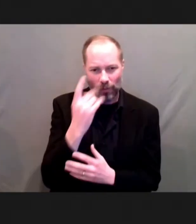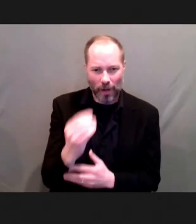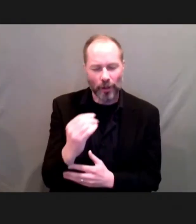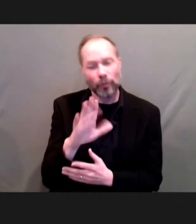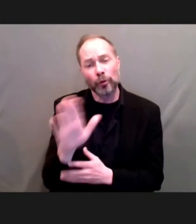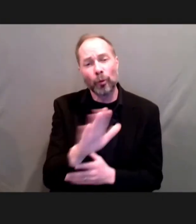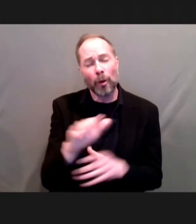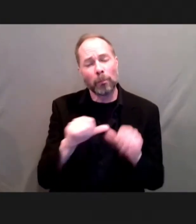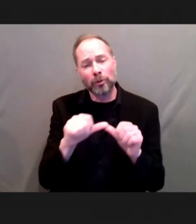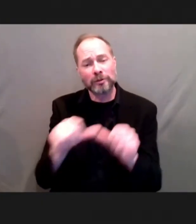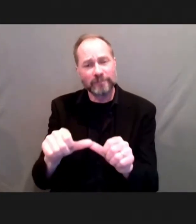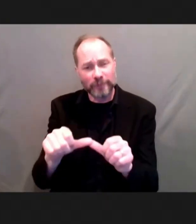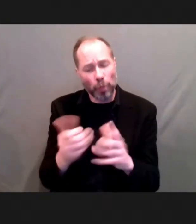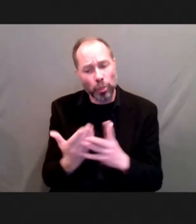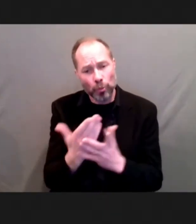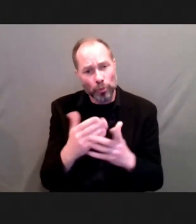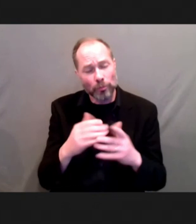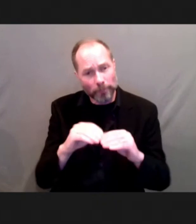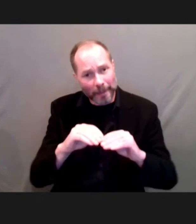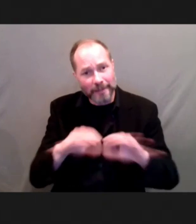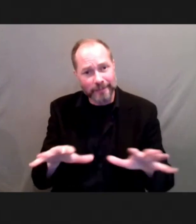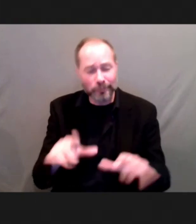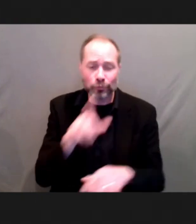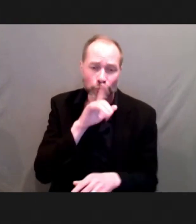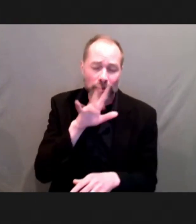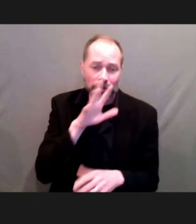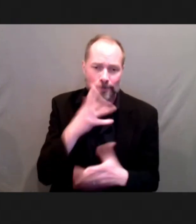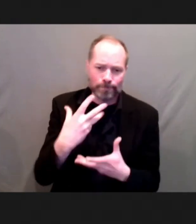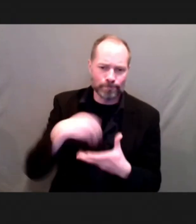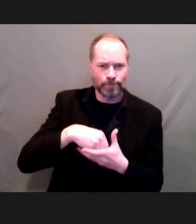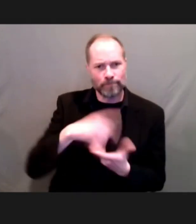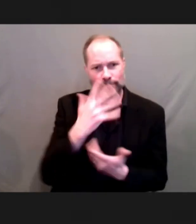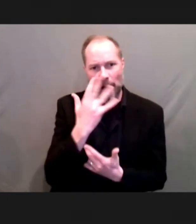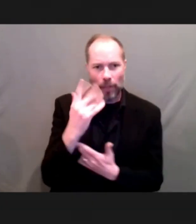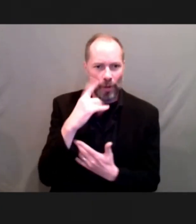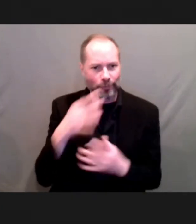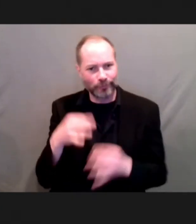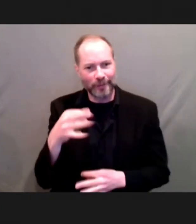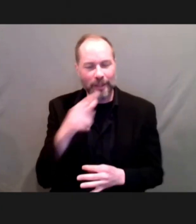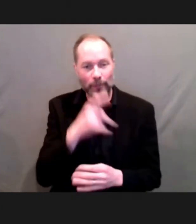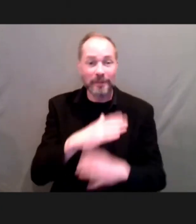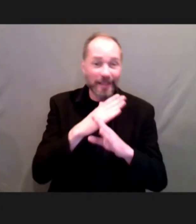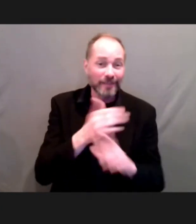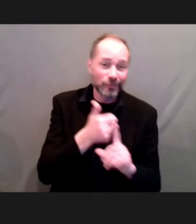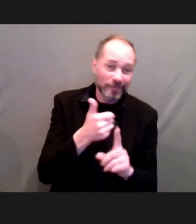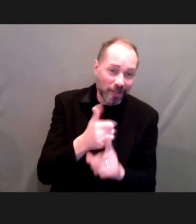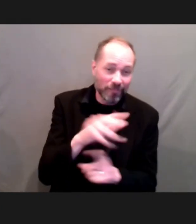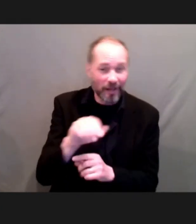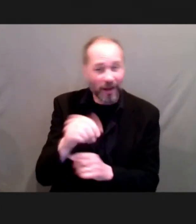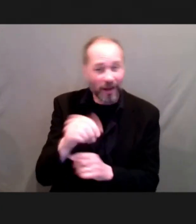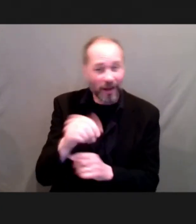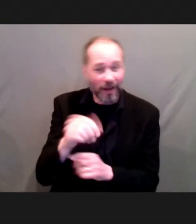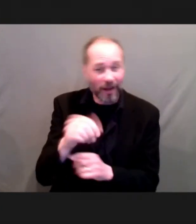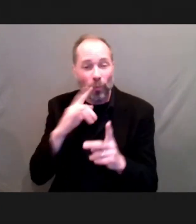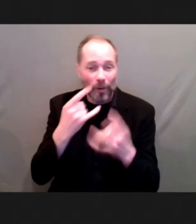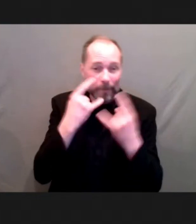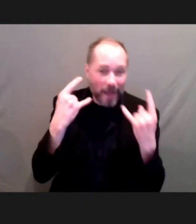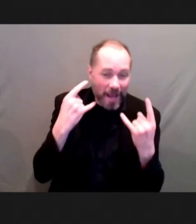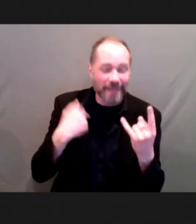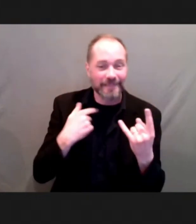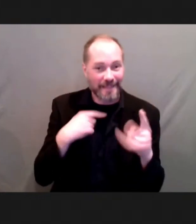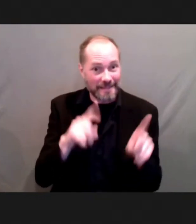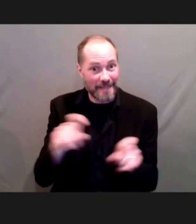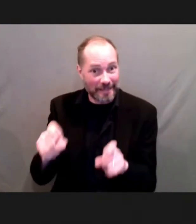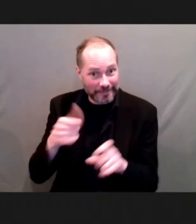has really embodied the Colorado spirit. Protecting yourself and others, wearing masks, getting tested, having one of the